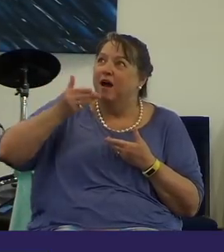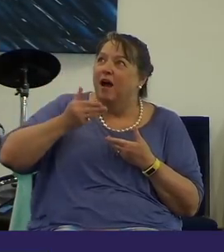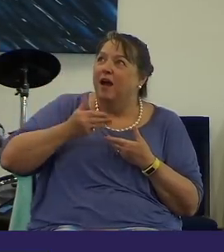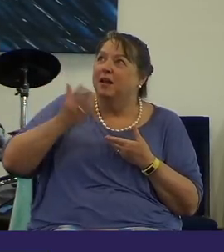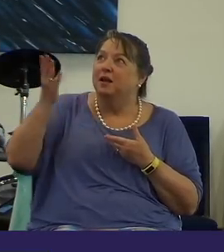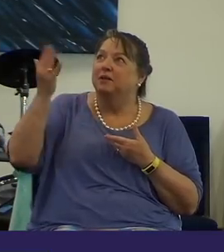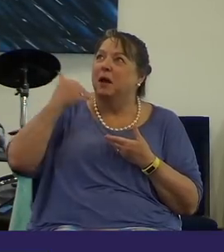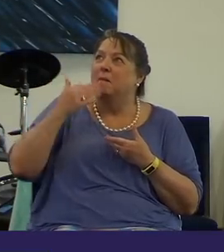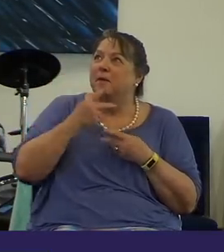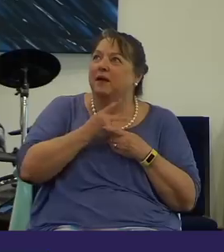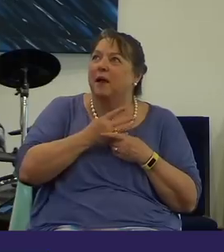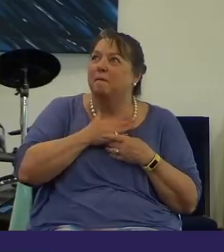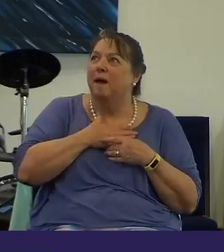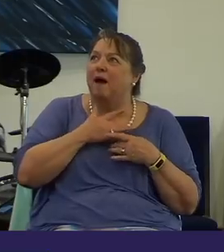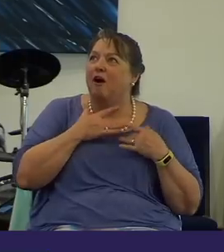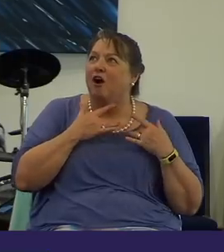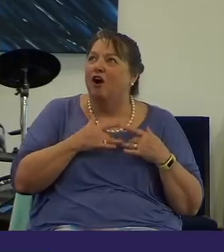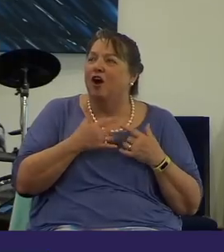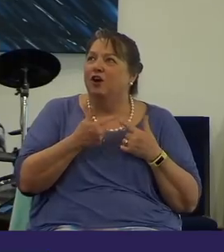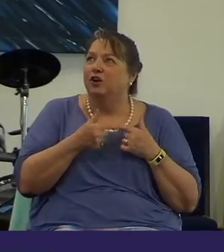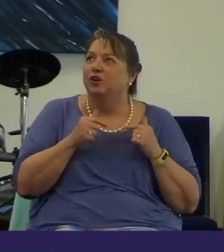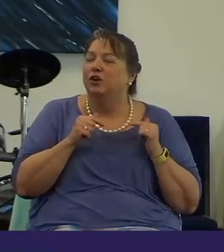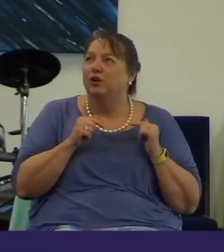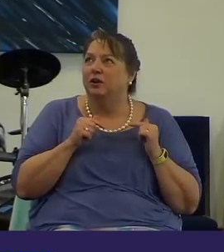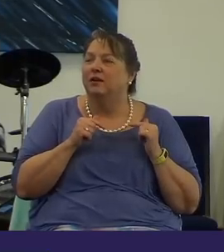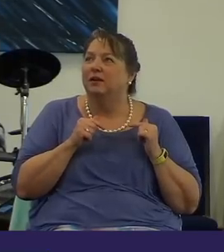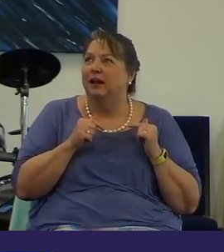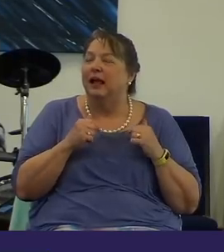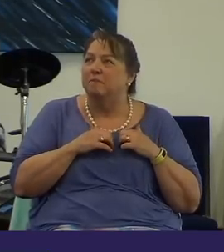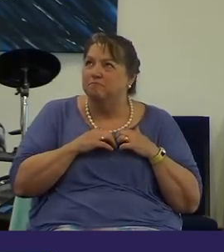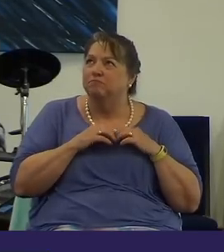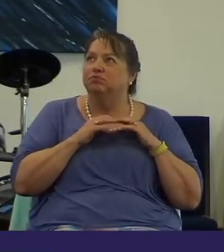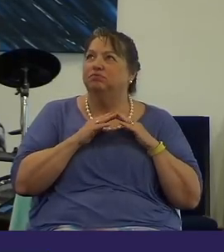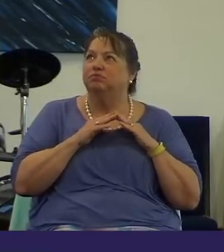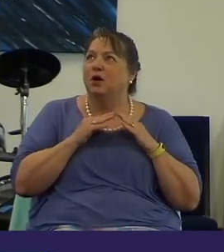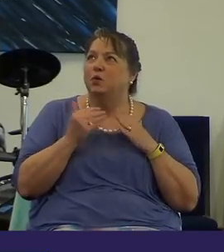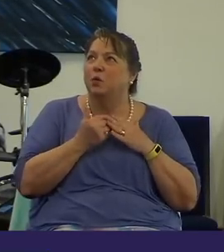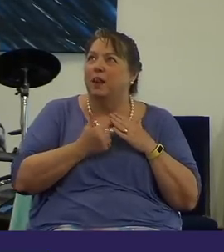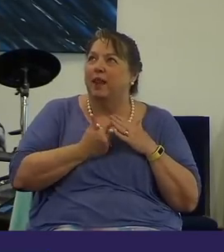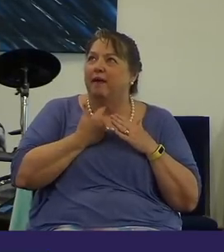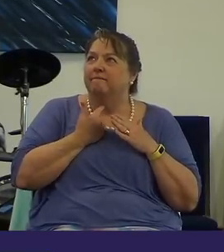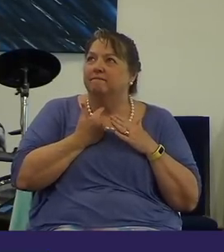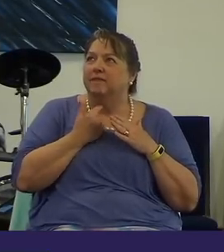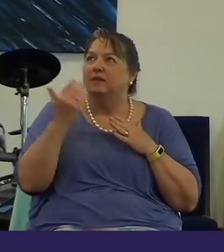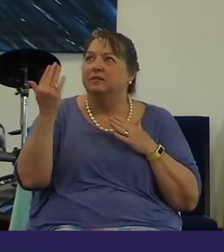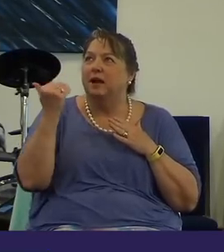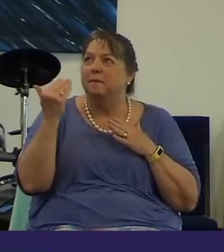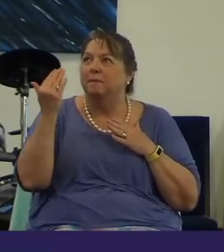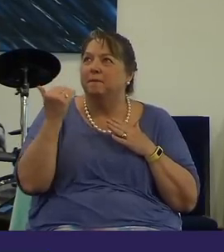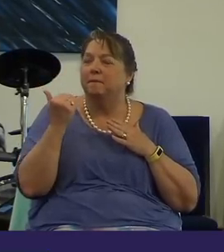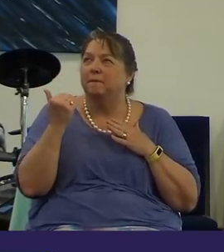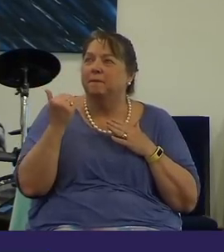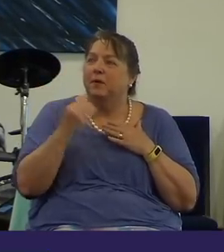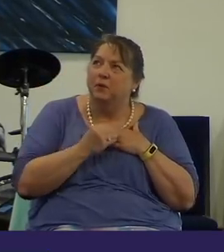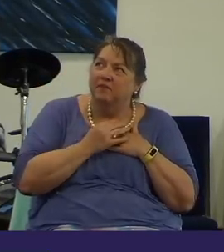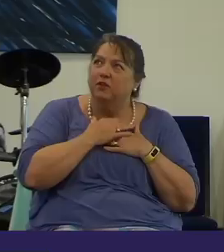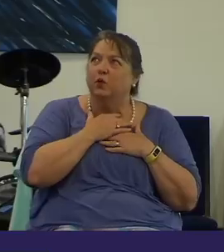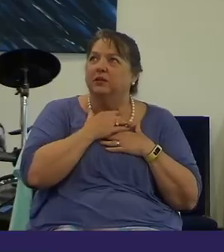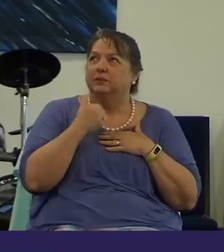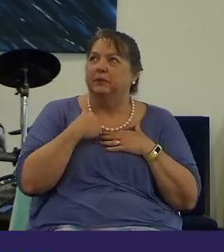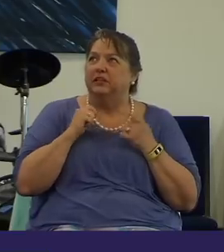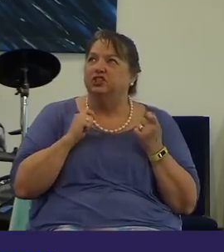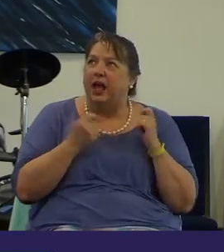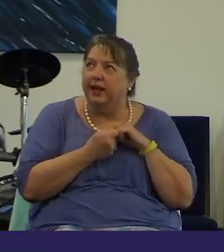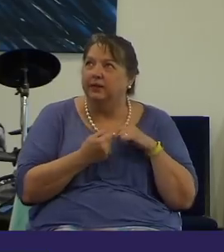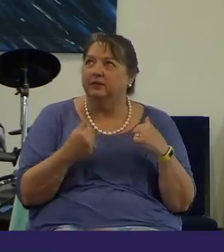without him we're lost and we're living dead. He's invited to come, but he's also invited to have his way. He's